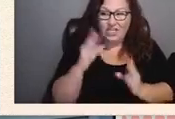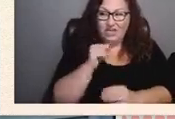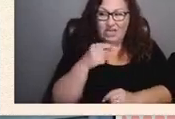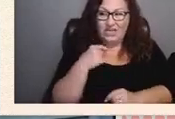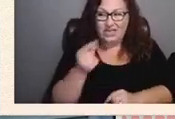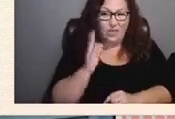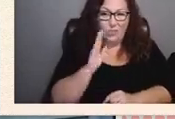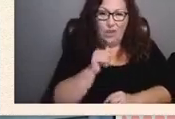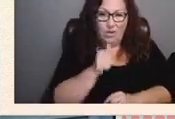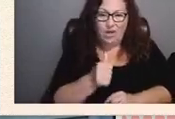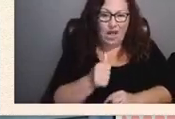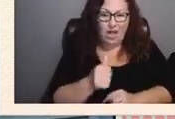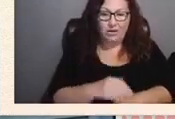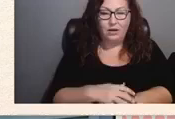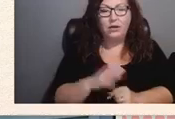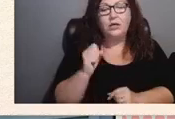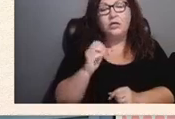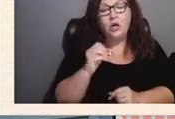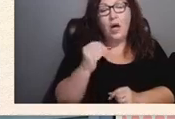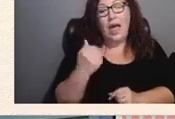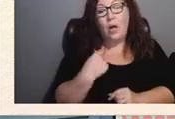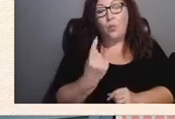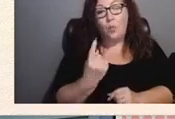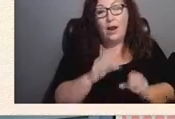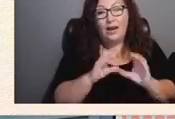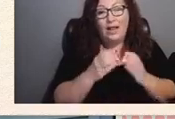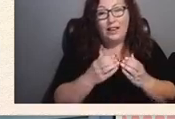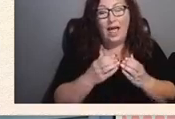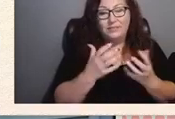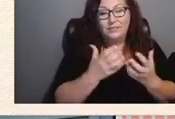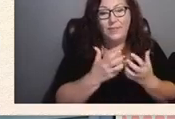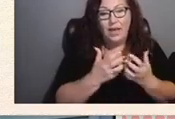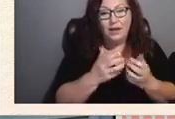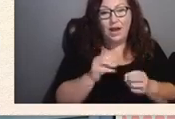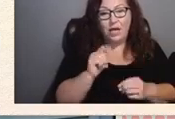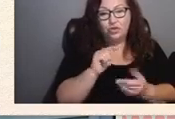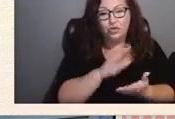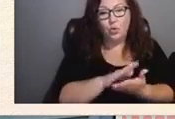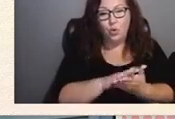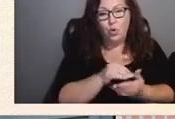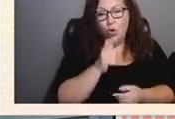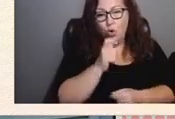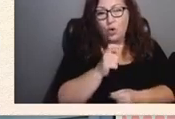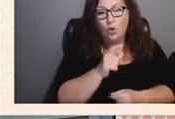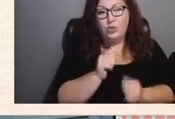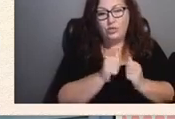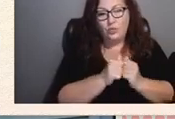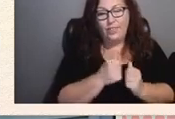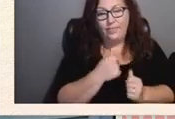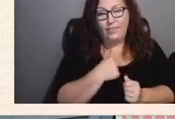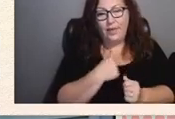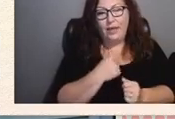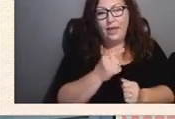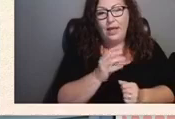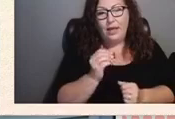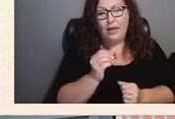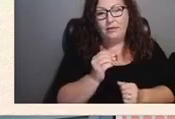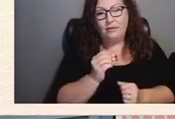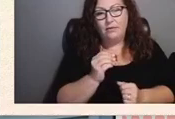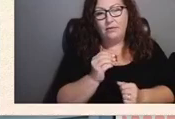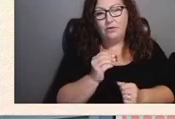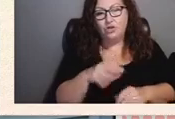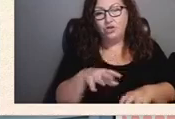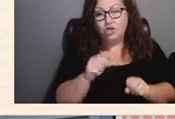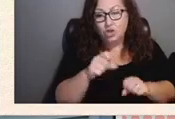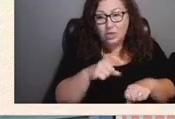I had one classmate throughout school who was with me and took the time to